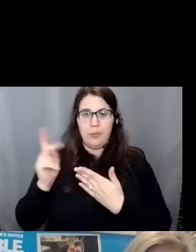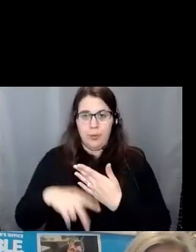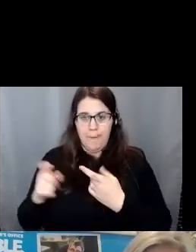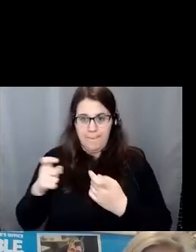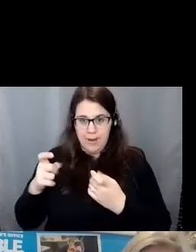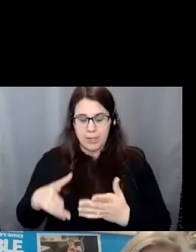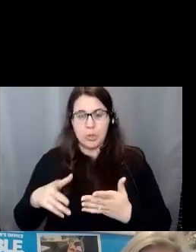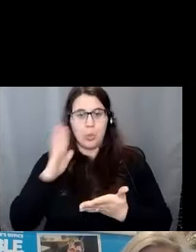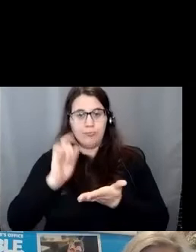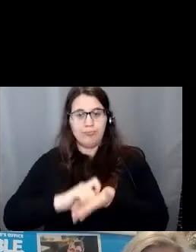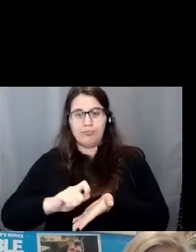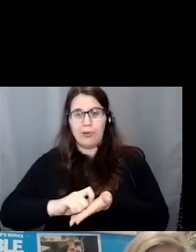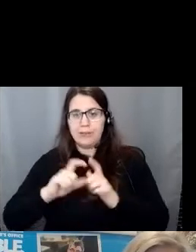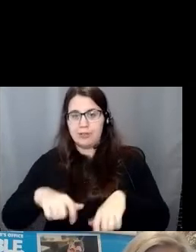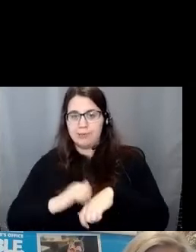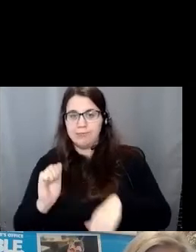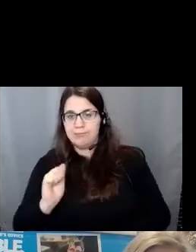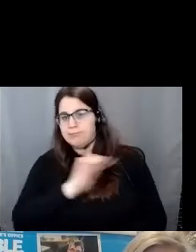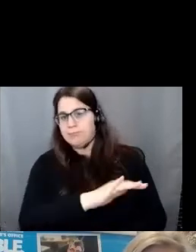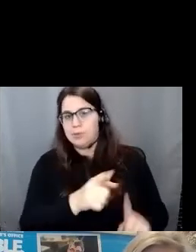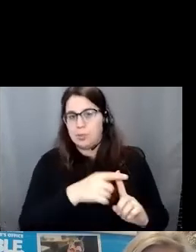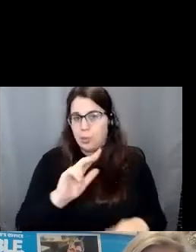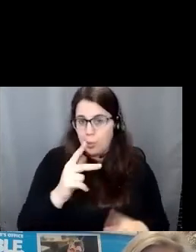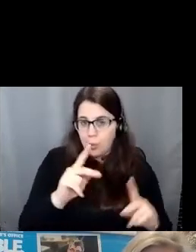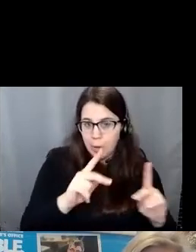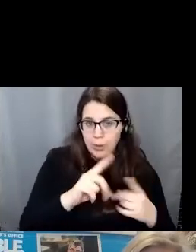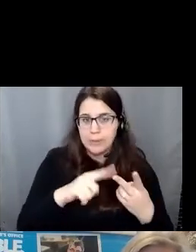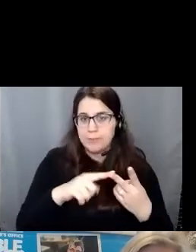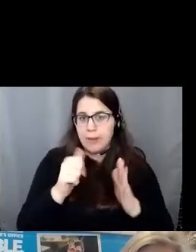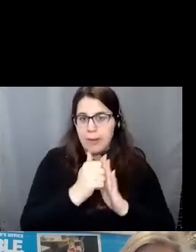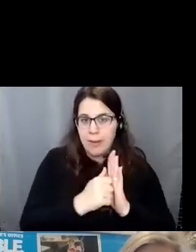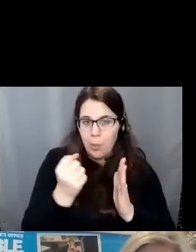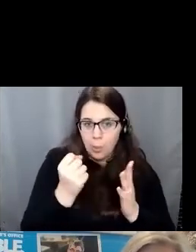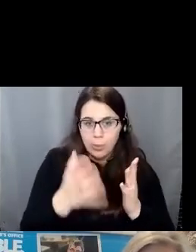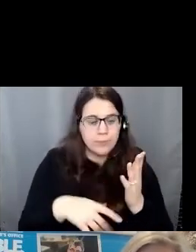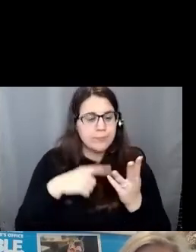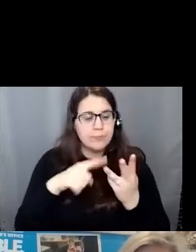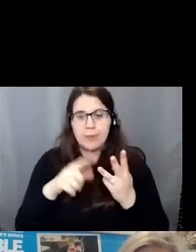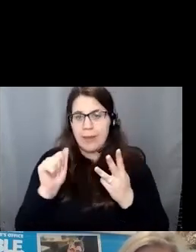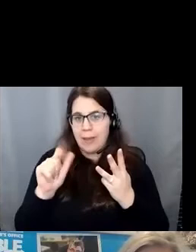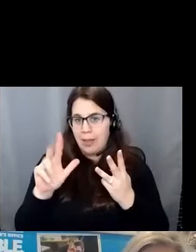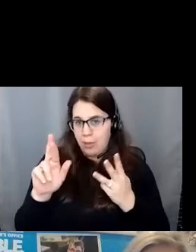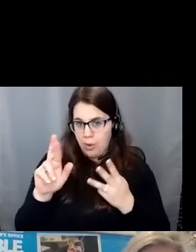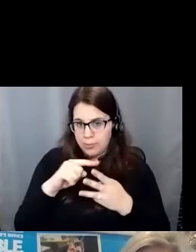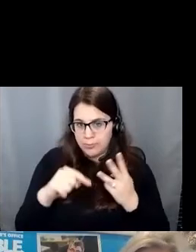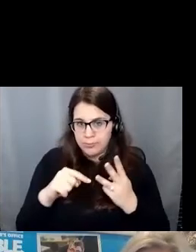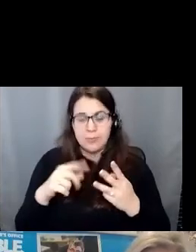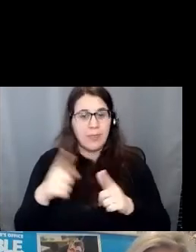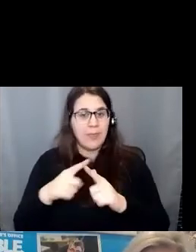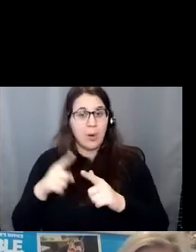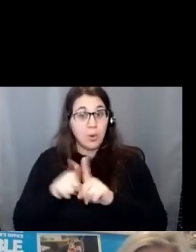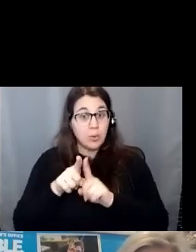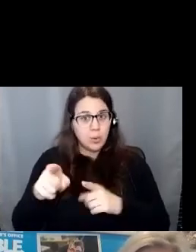to either a third party, to the account holder, or to the ALR. And then there is a stable Visa debit card. And